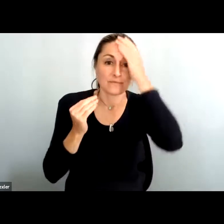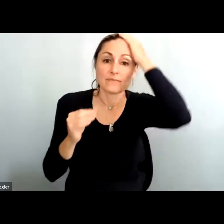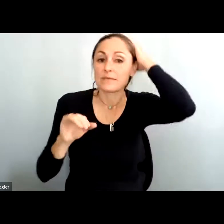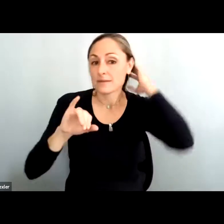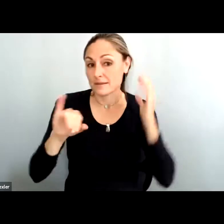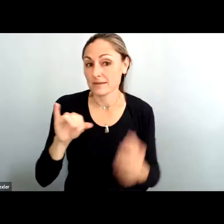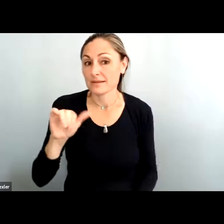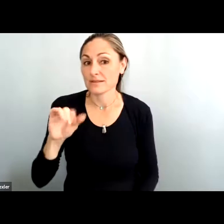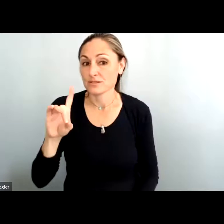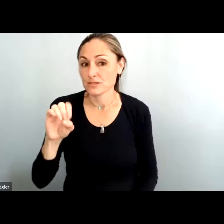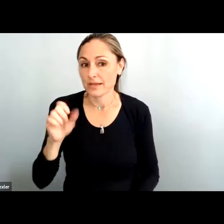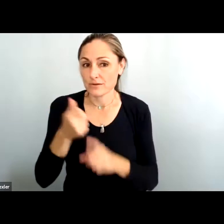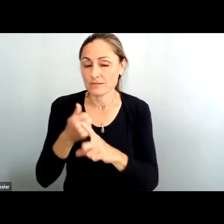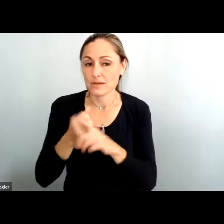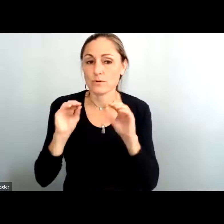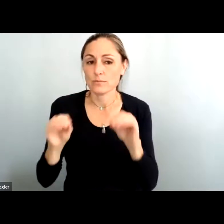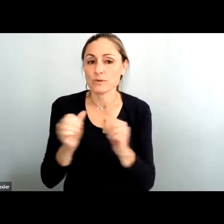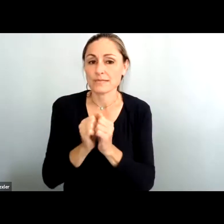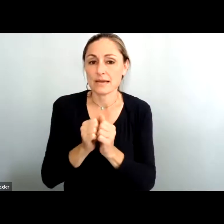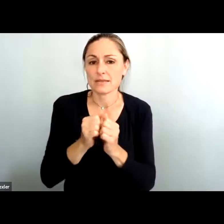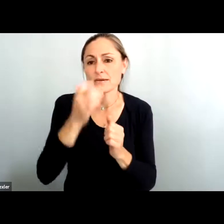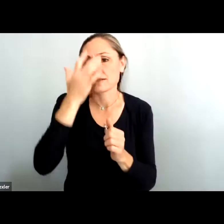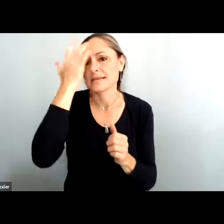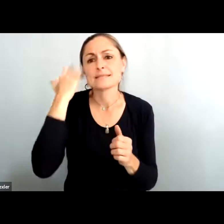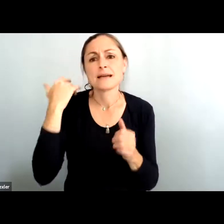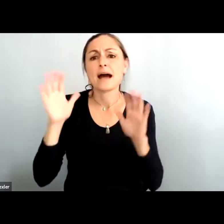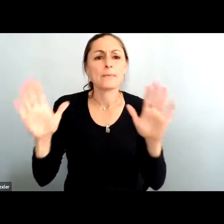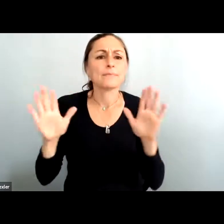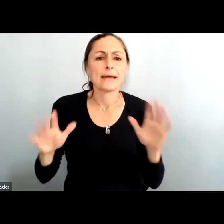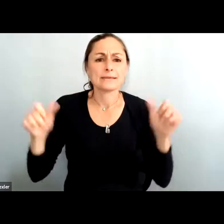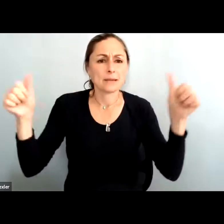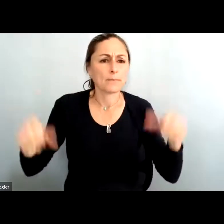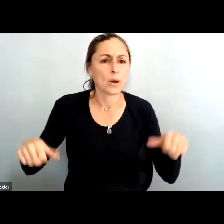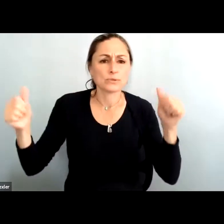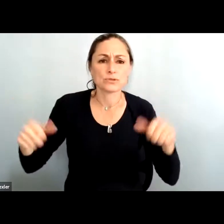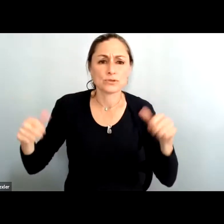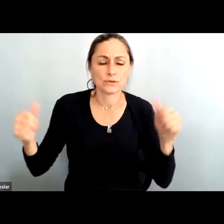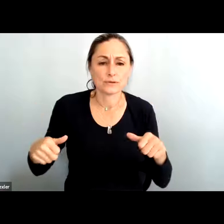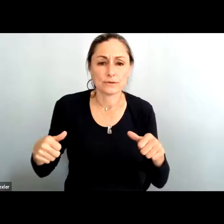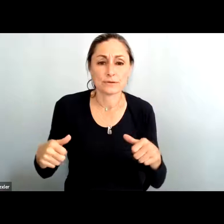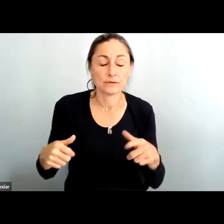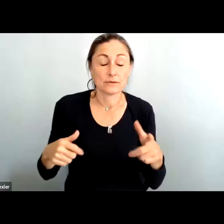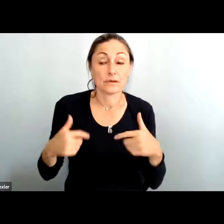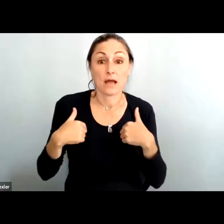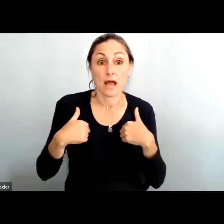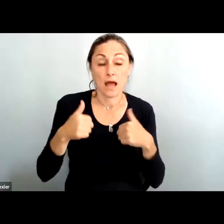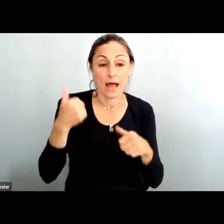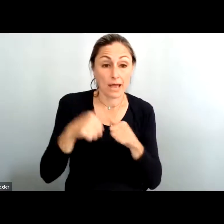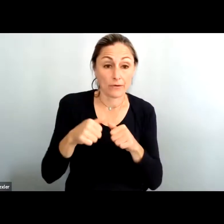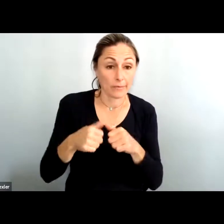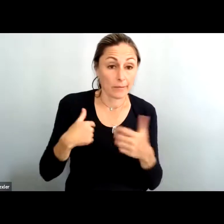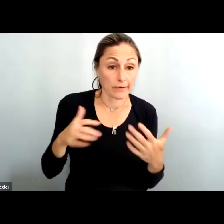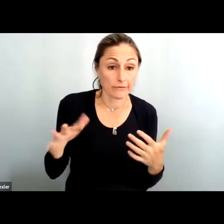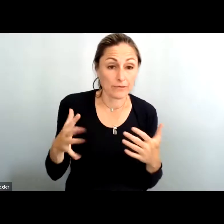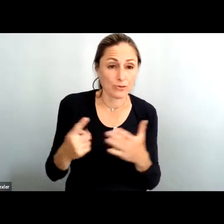Jade put together these amazing posters. And when I remember in fifth or eighth grade,